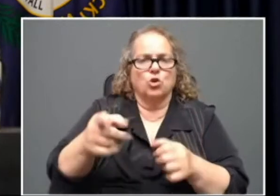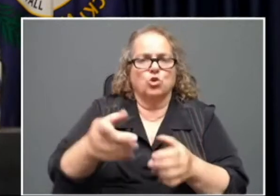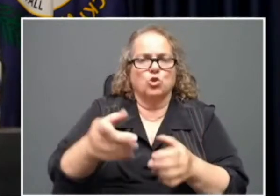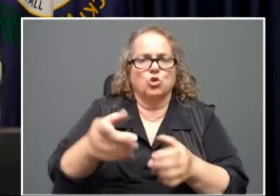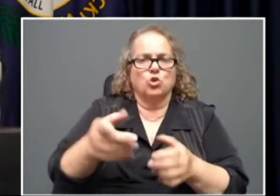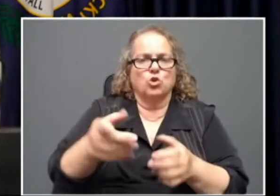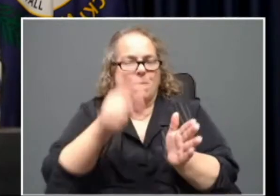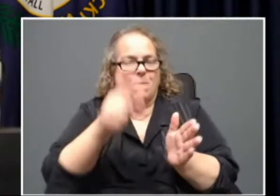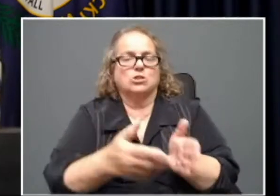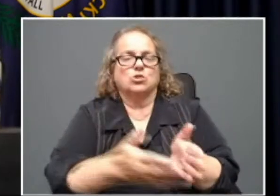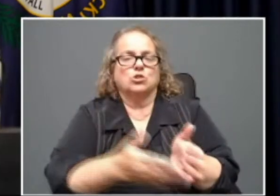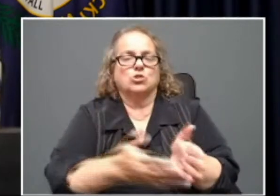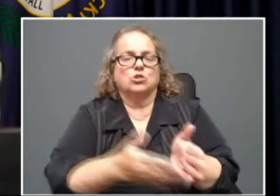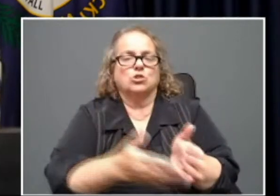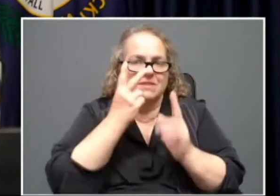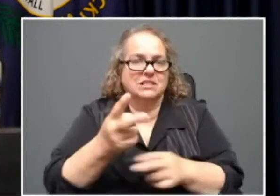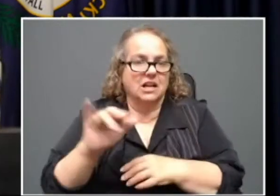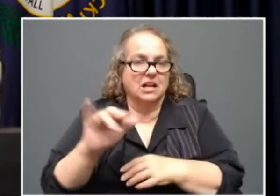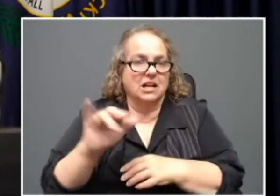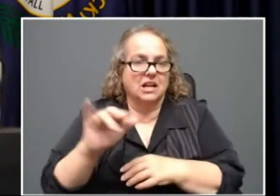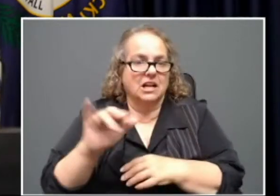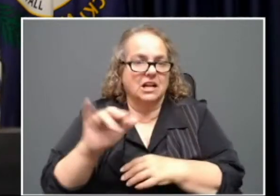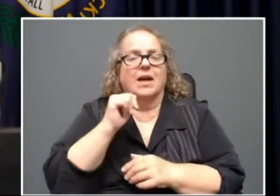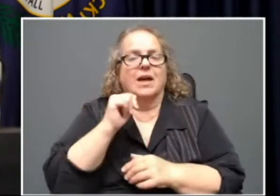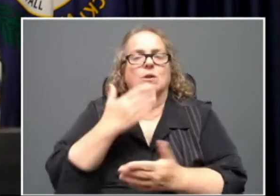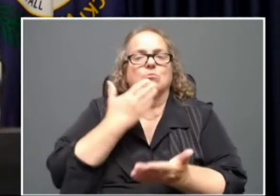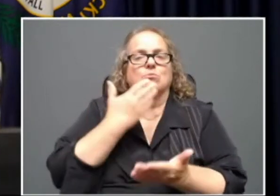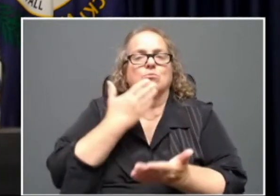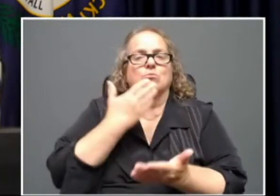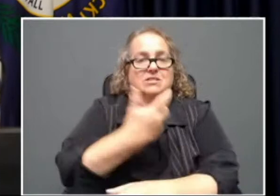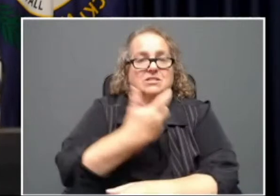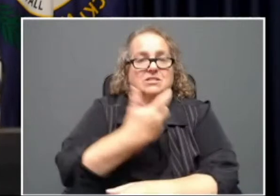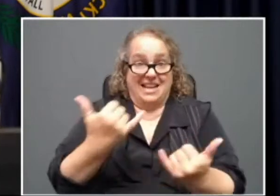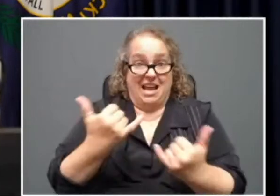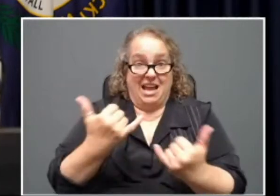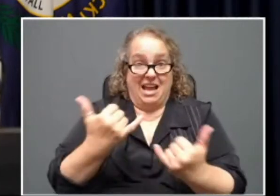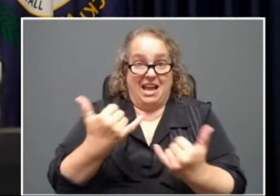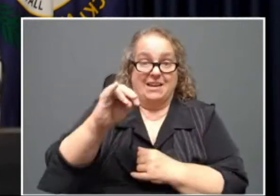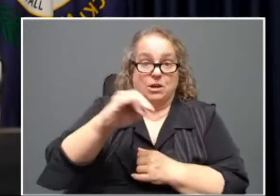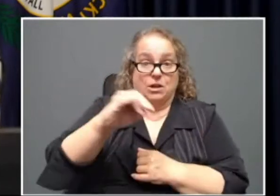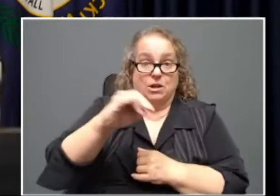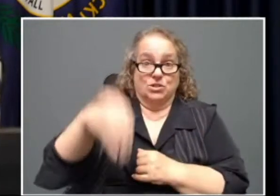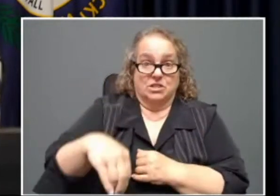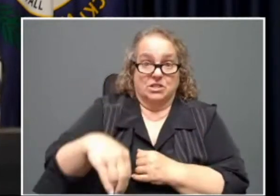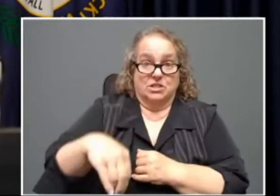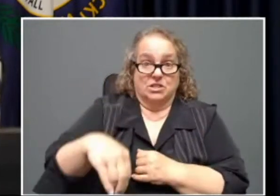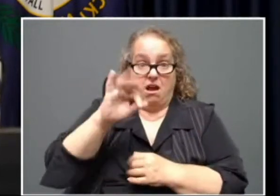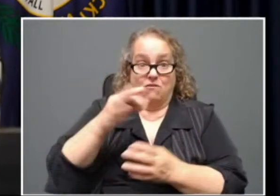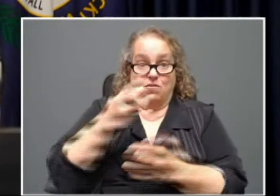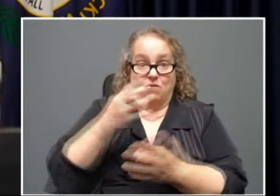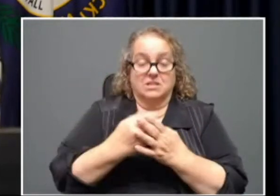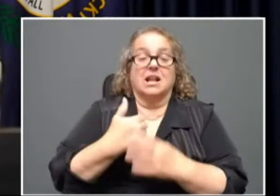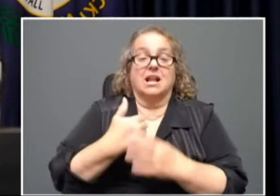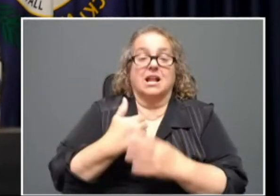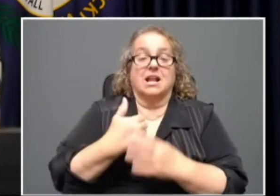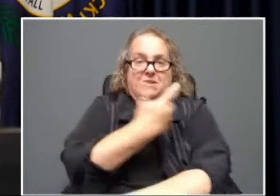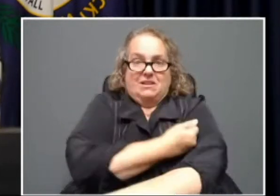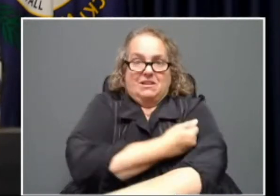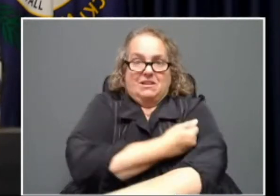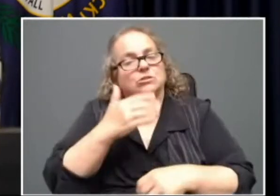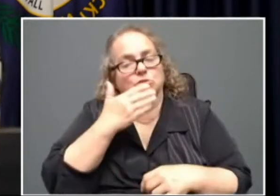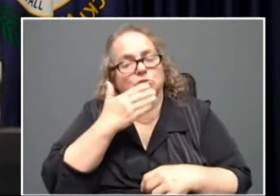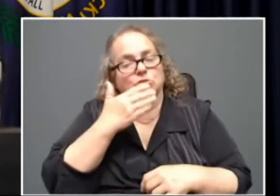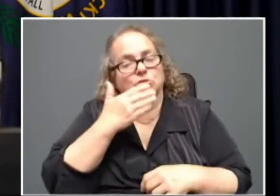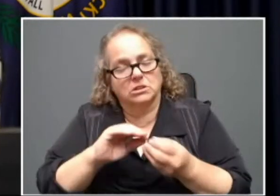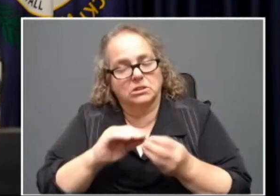date, 70% of inmates housed in state prisons have been vaccinated. That is a really good number. And we